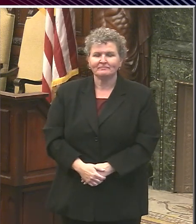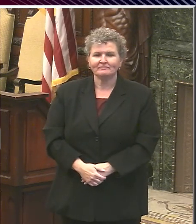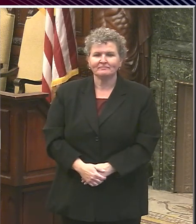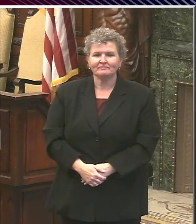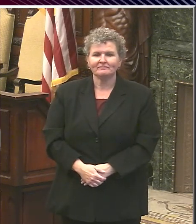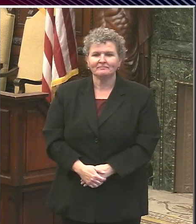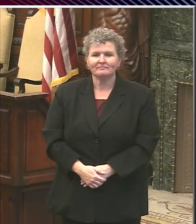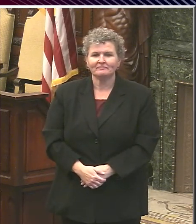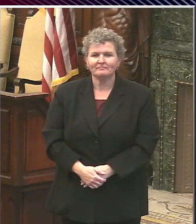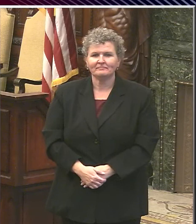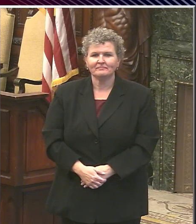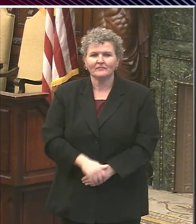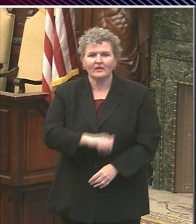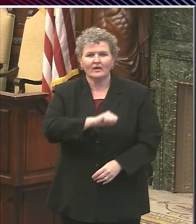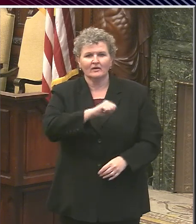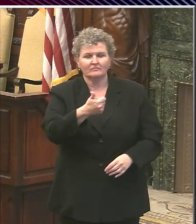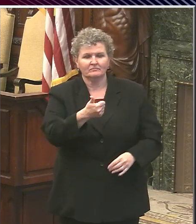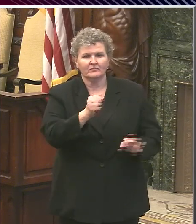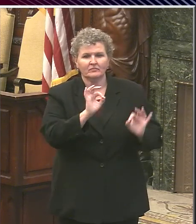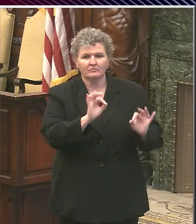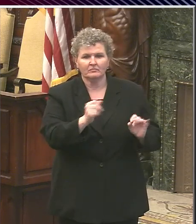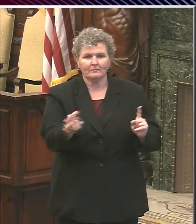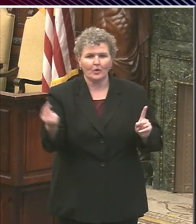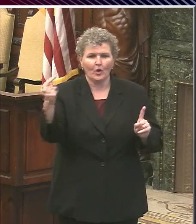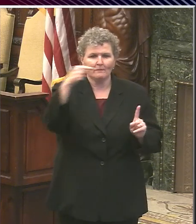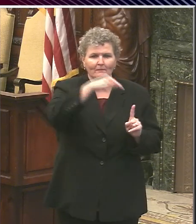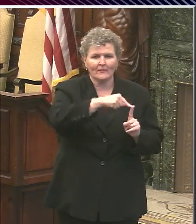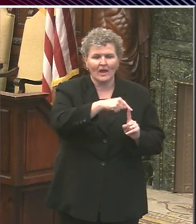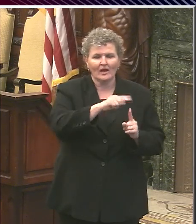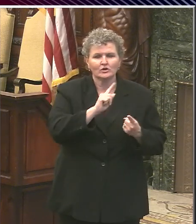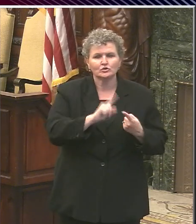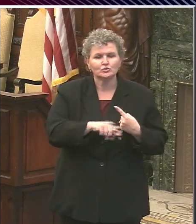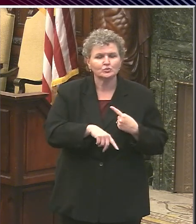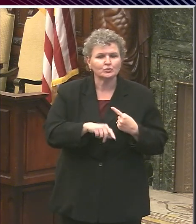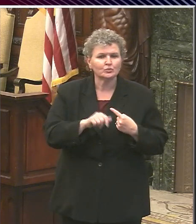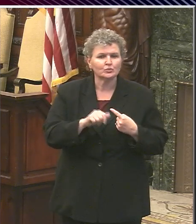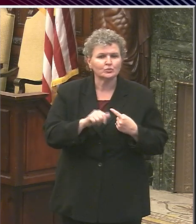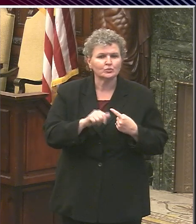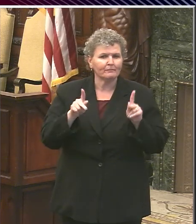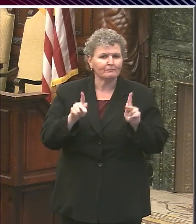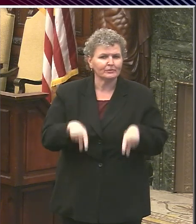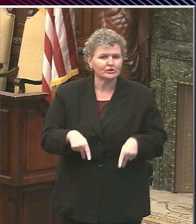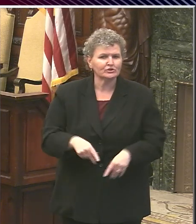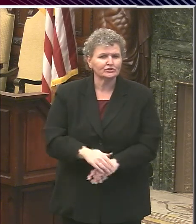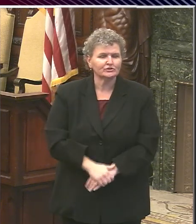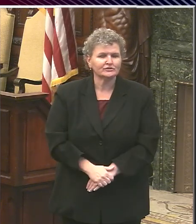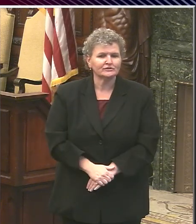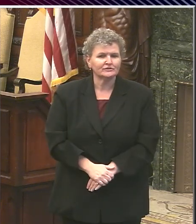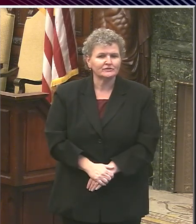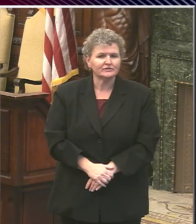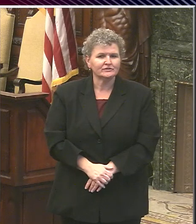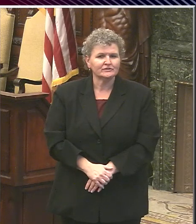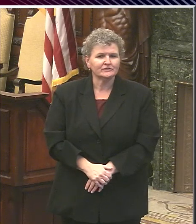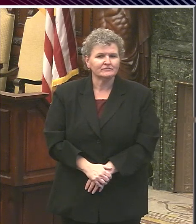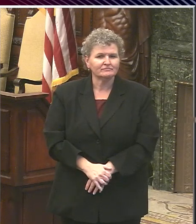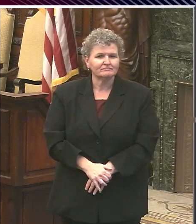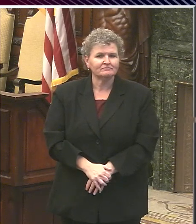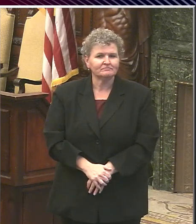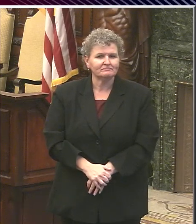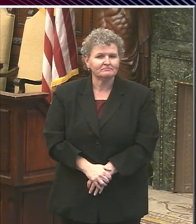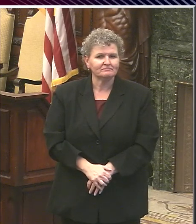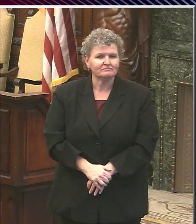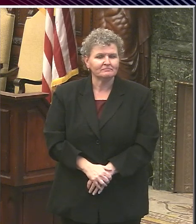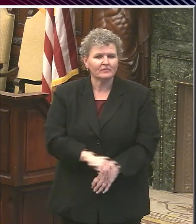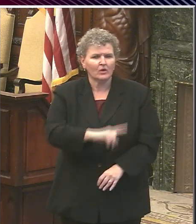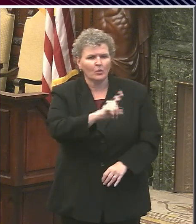Thanks, Natasha. We're going to go back to Claudia Lauer with the AP. Hey, my questions this time around have